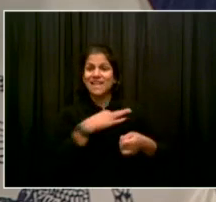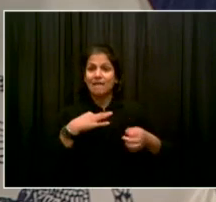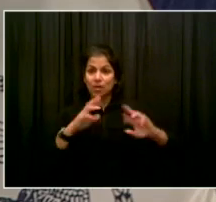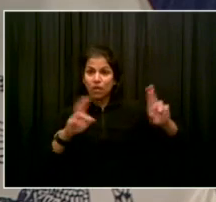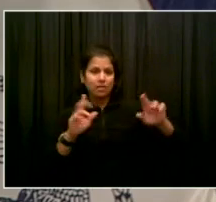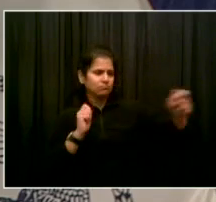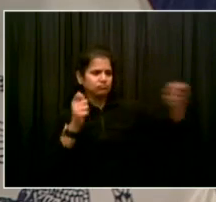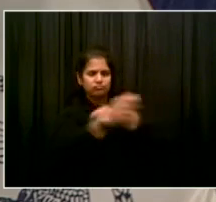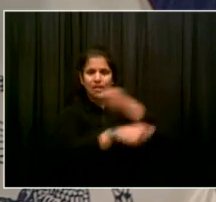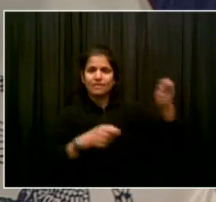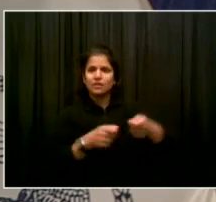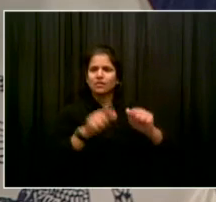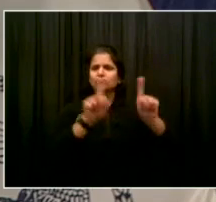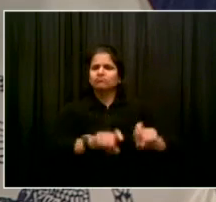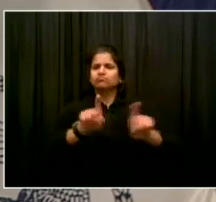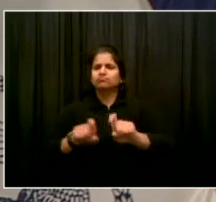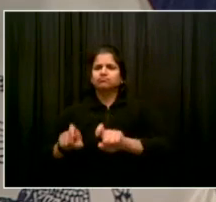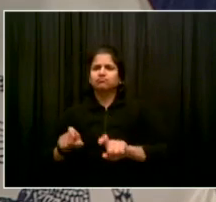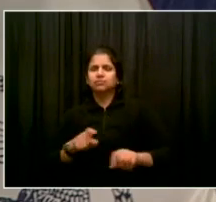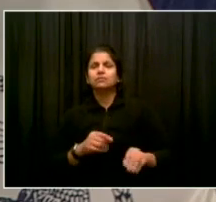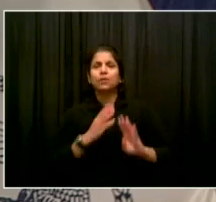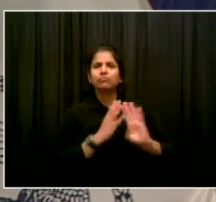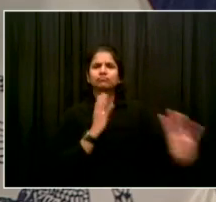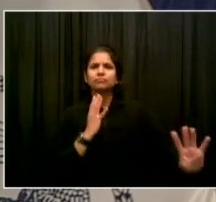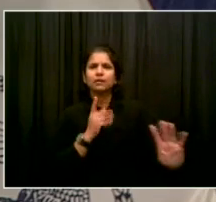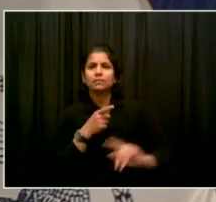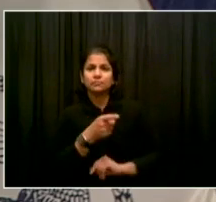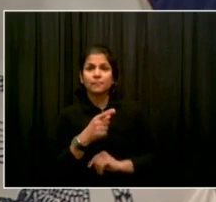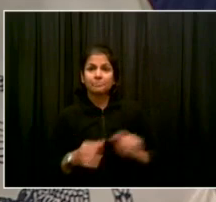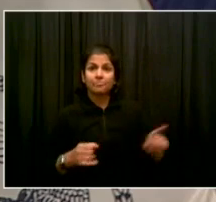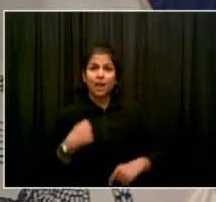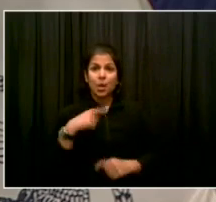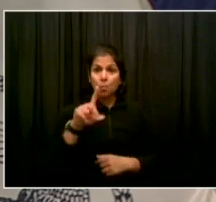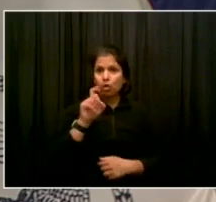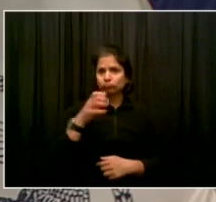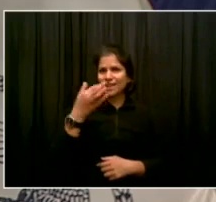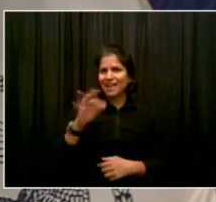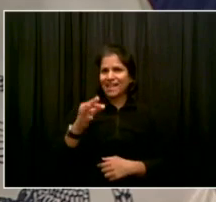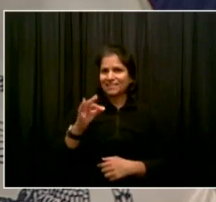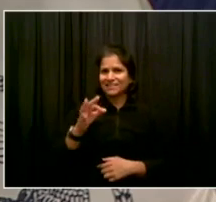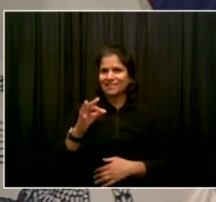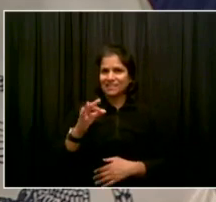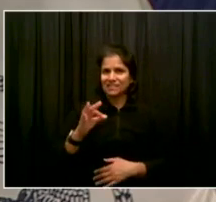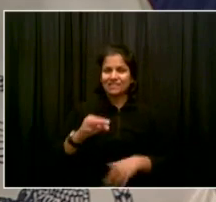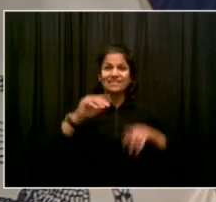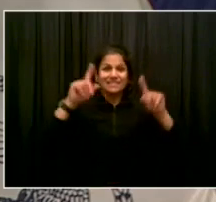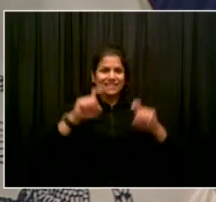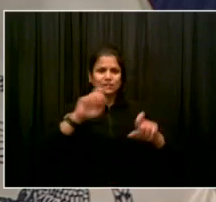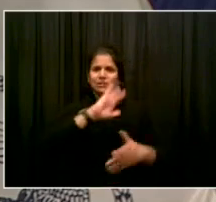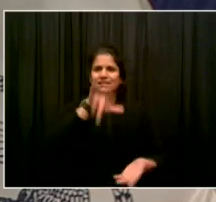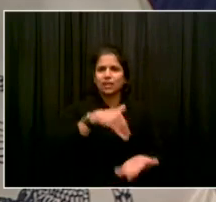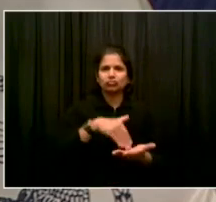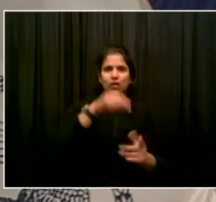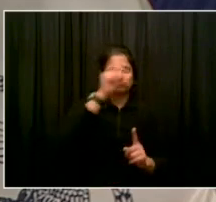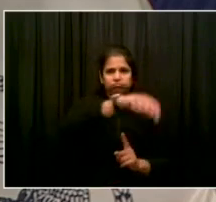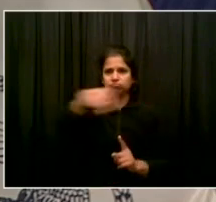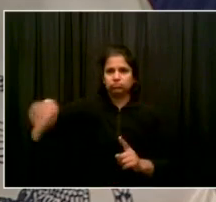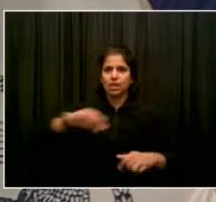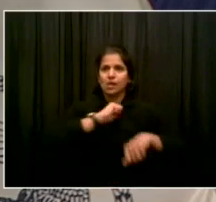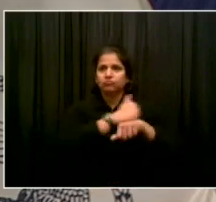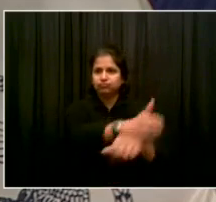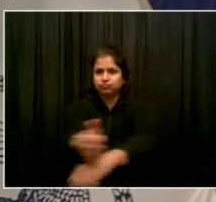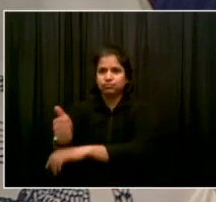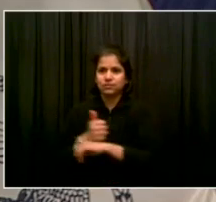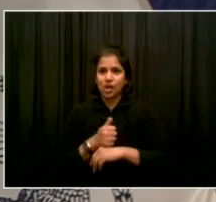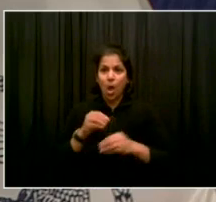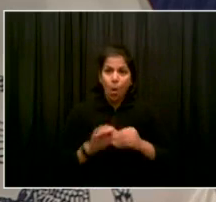sites this week between the fixed sites and the mobile sites. So strongly urge people to go to the nearest Health and Hospital